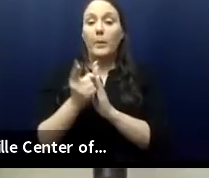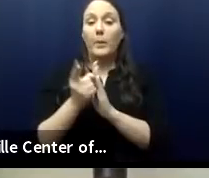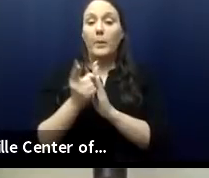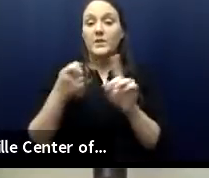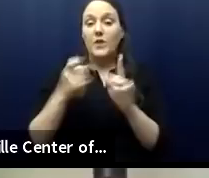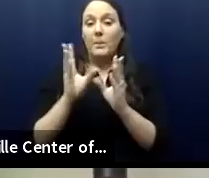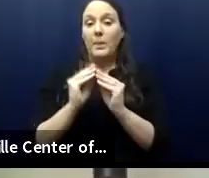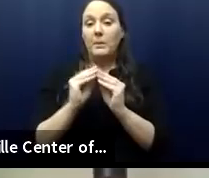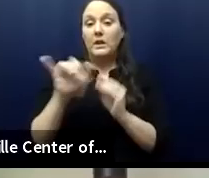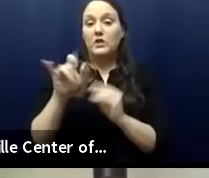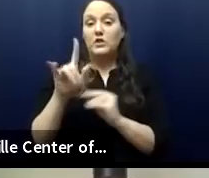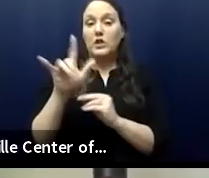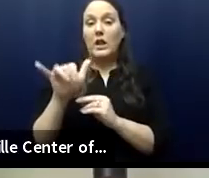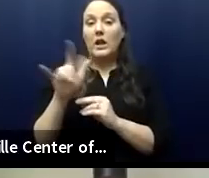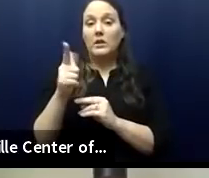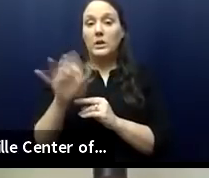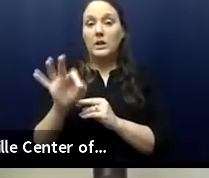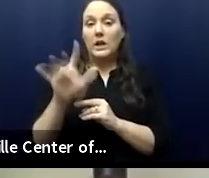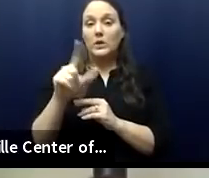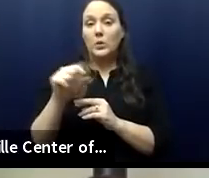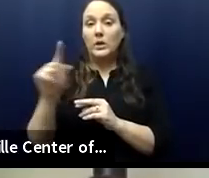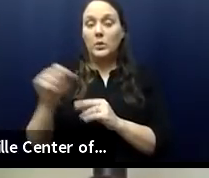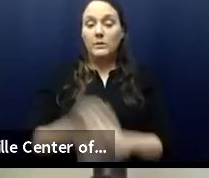July 29, 2020.